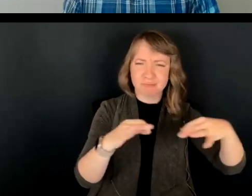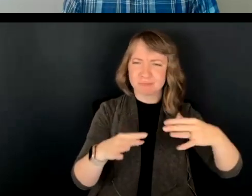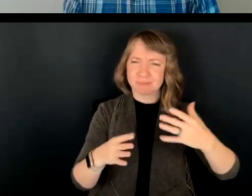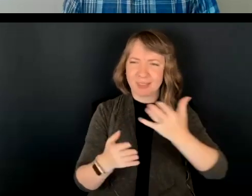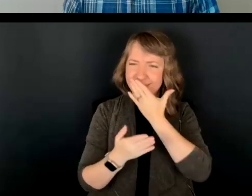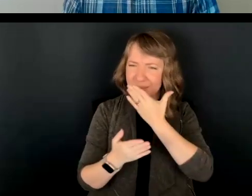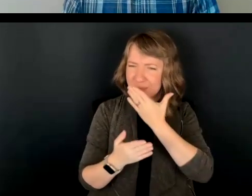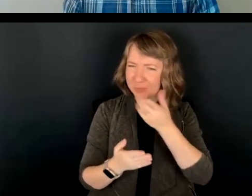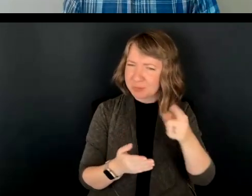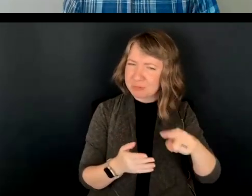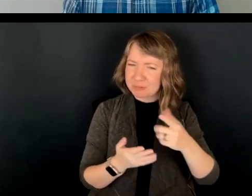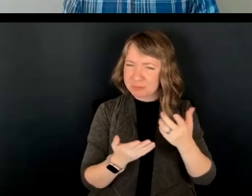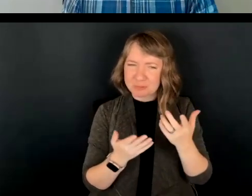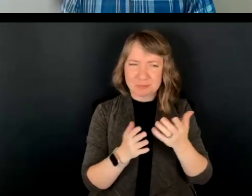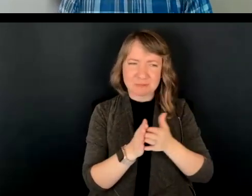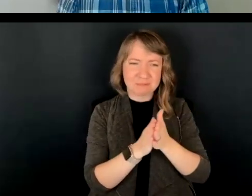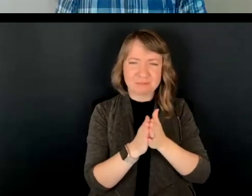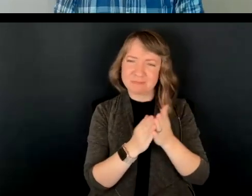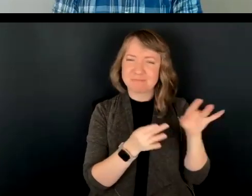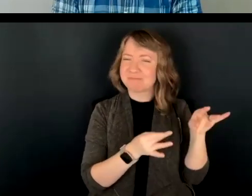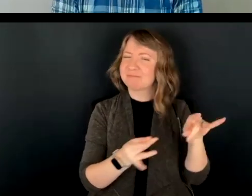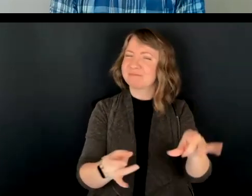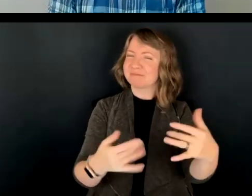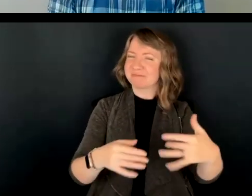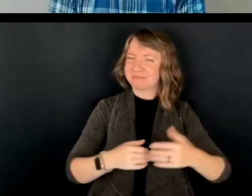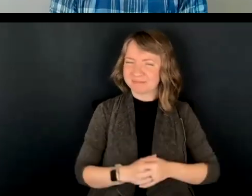making it flow so well, y'all.